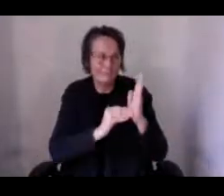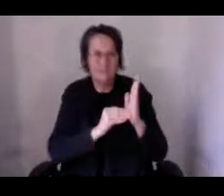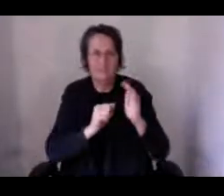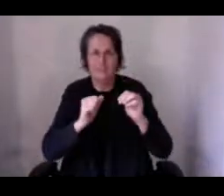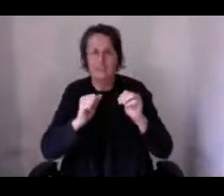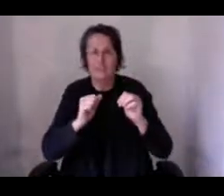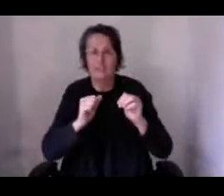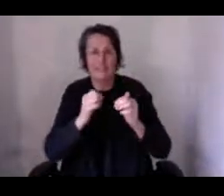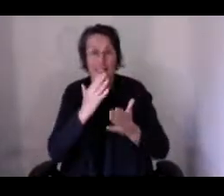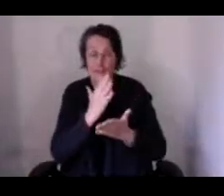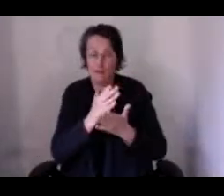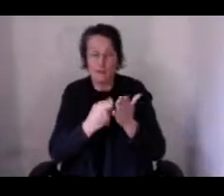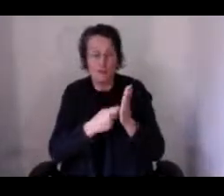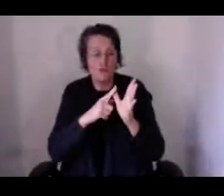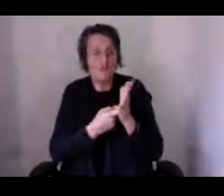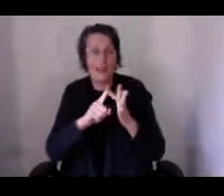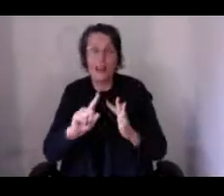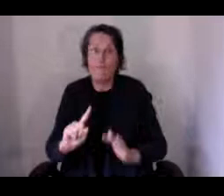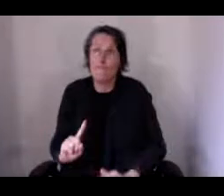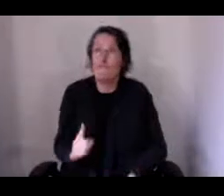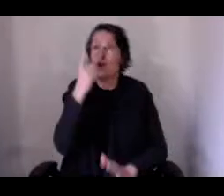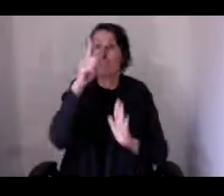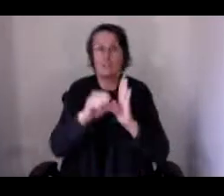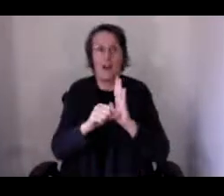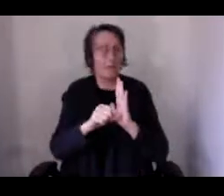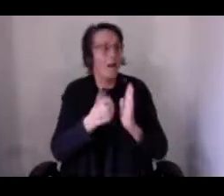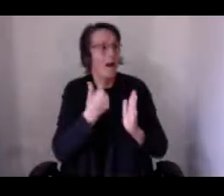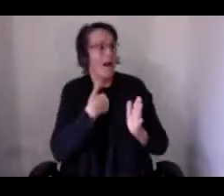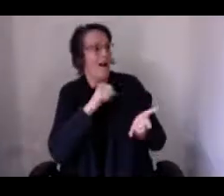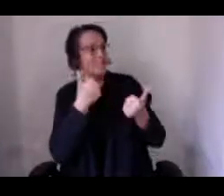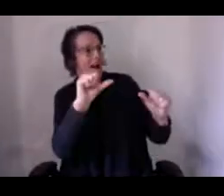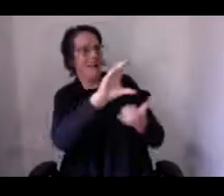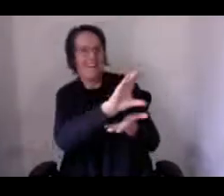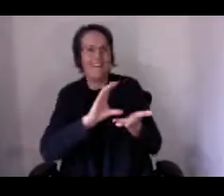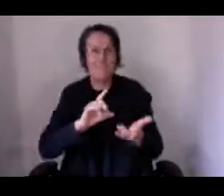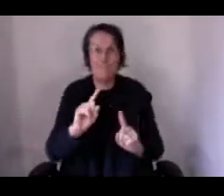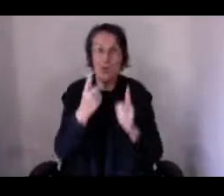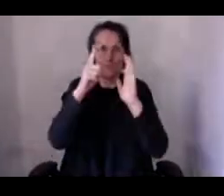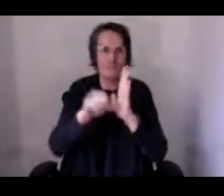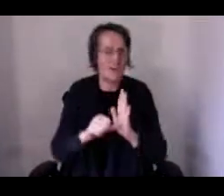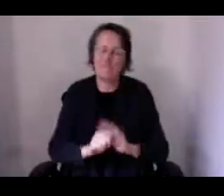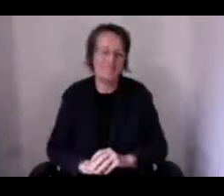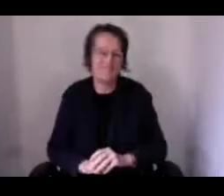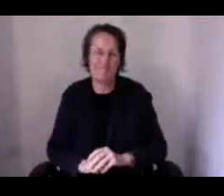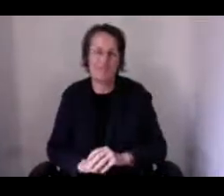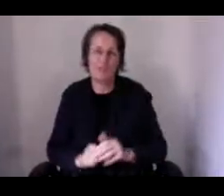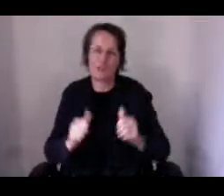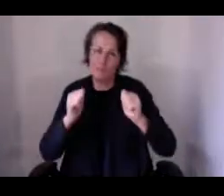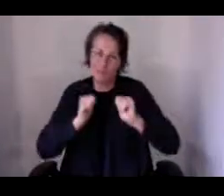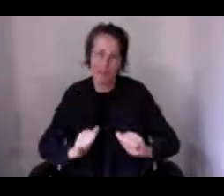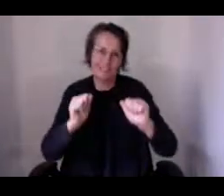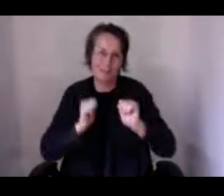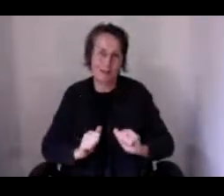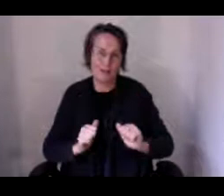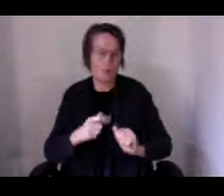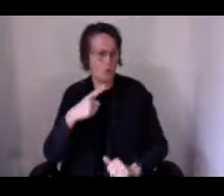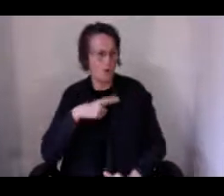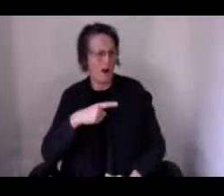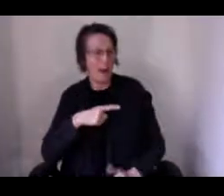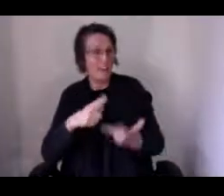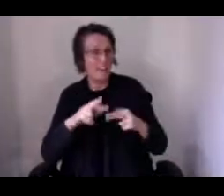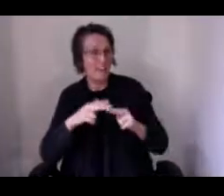people to submit their very first application and get it. Often there are many reasons for not getting a grant. Often it's not